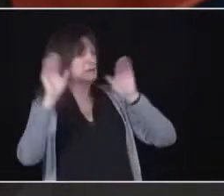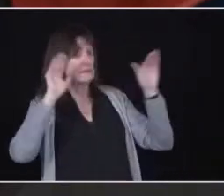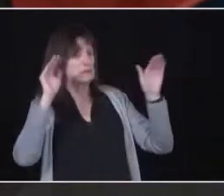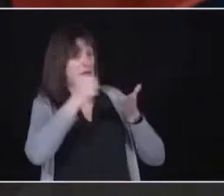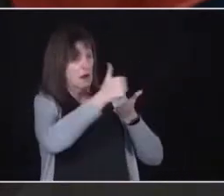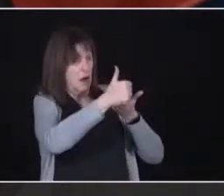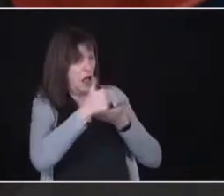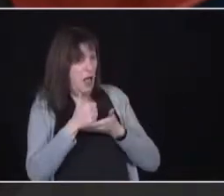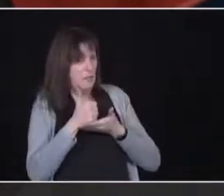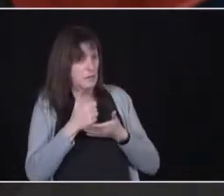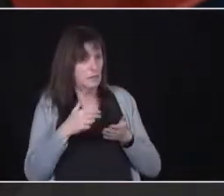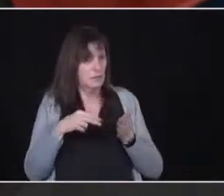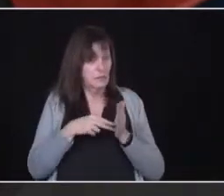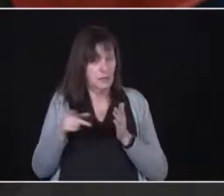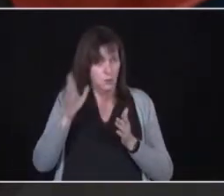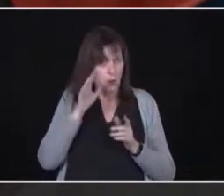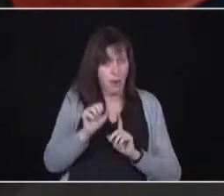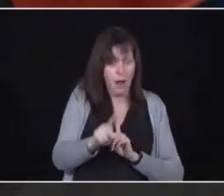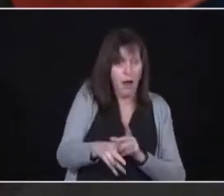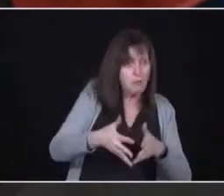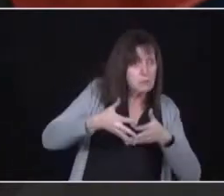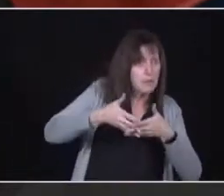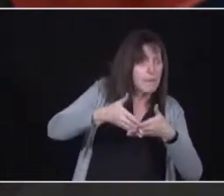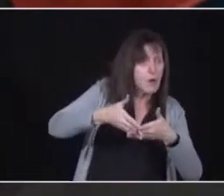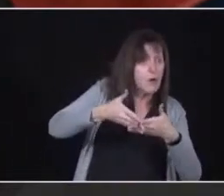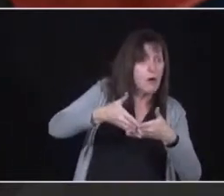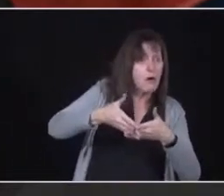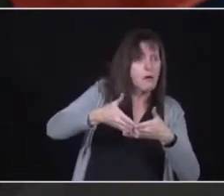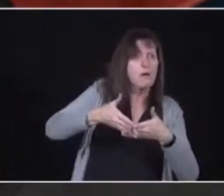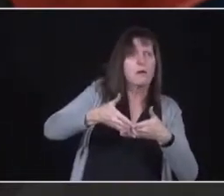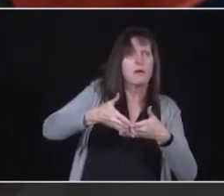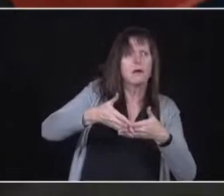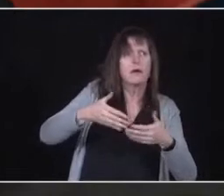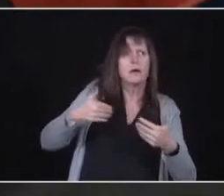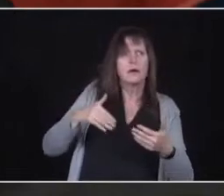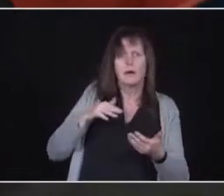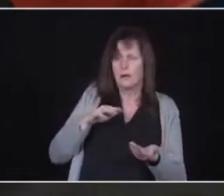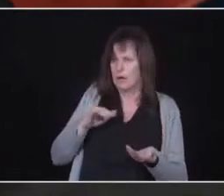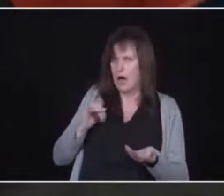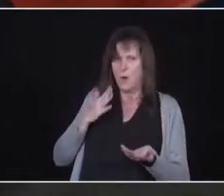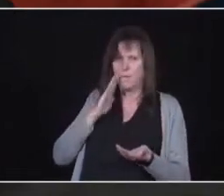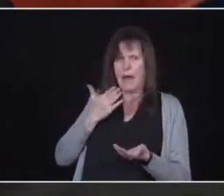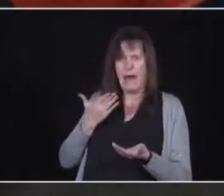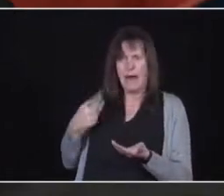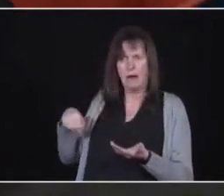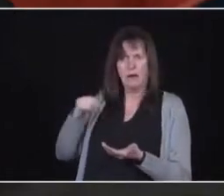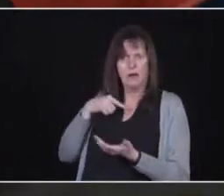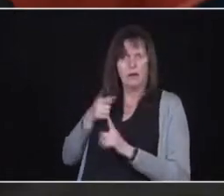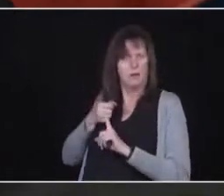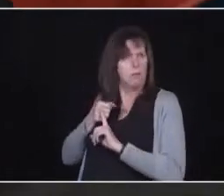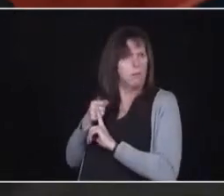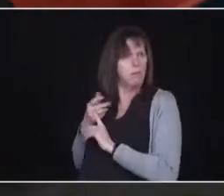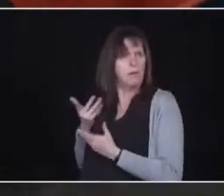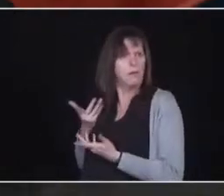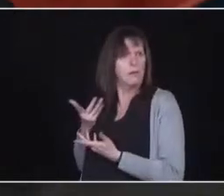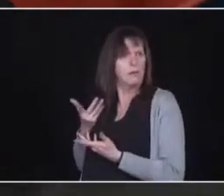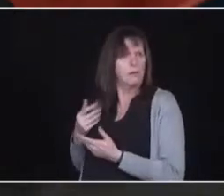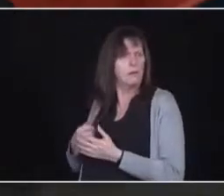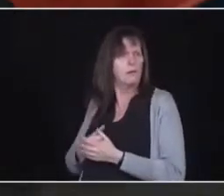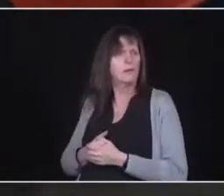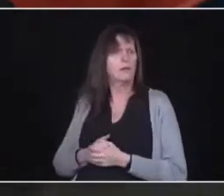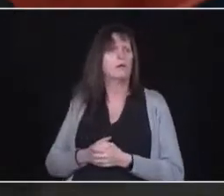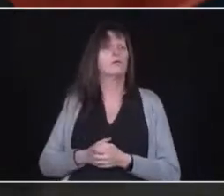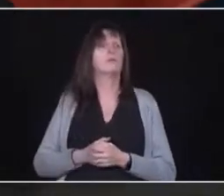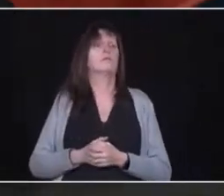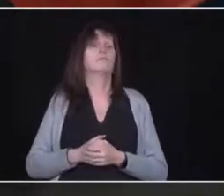staffing our ICUs? How bad is the situation? Well, before I pass to the Minister of Health, I have reached out to all the